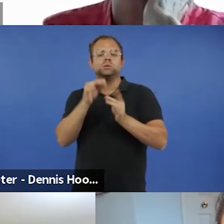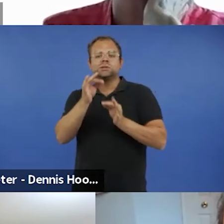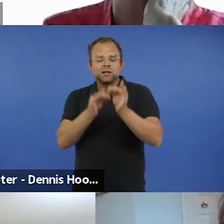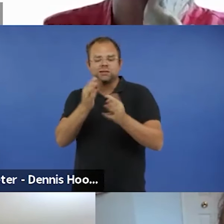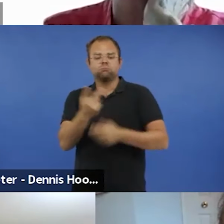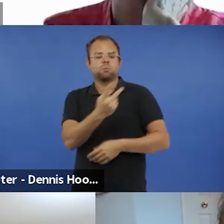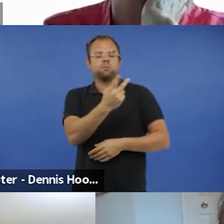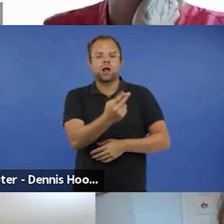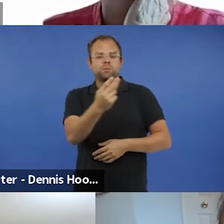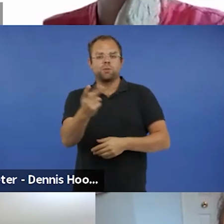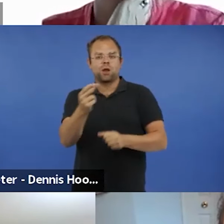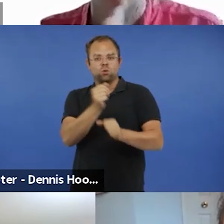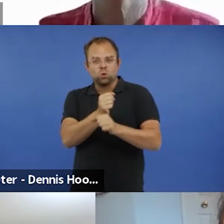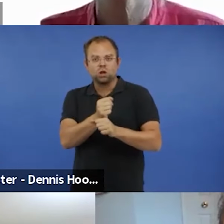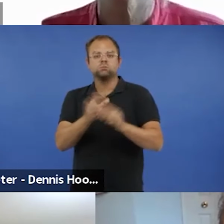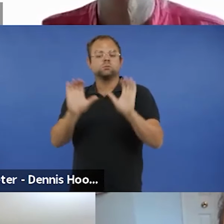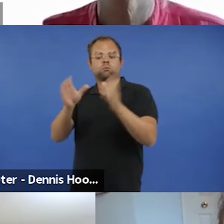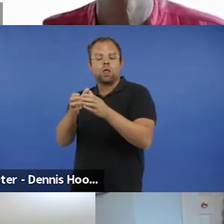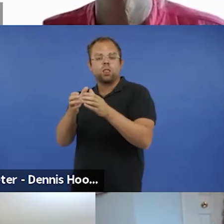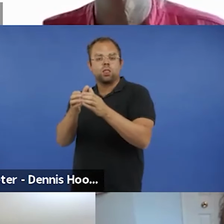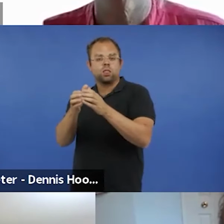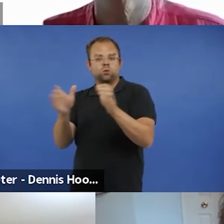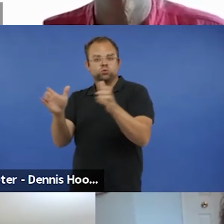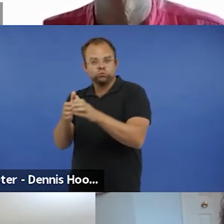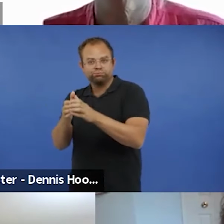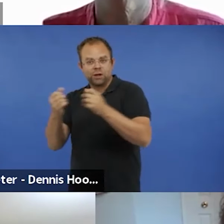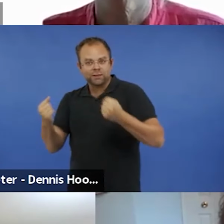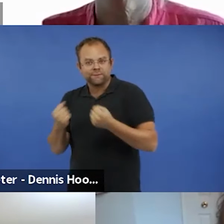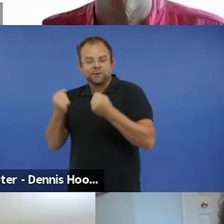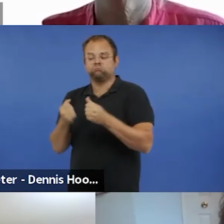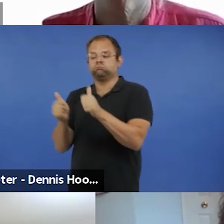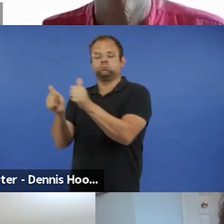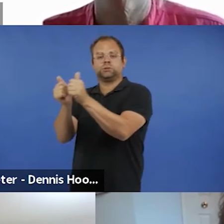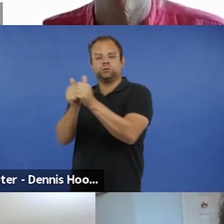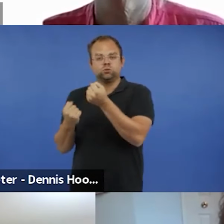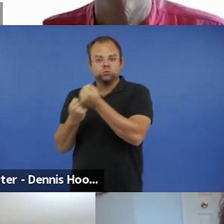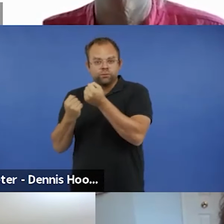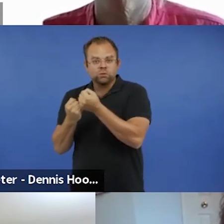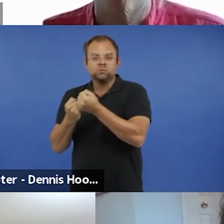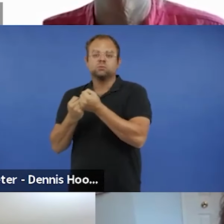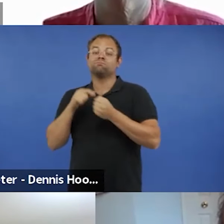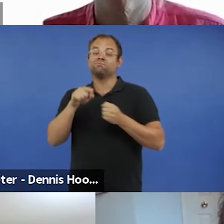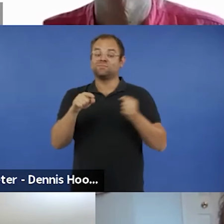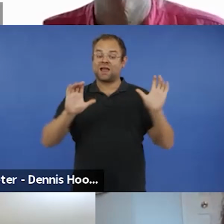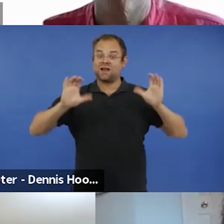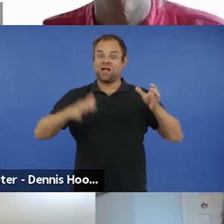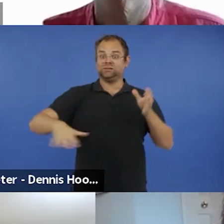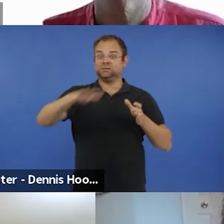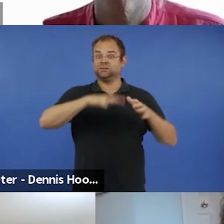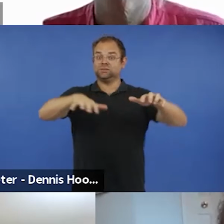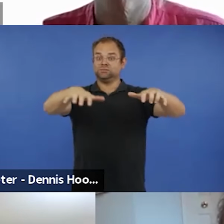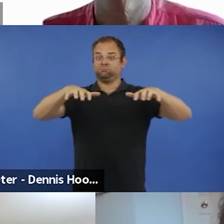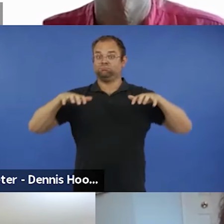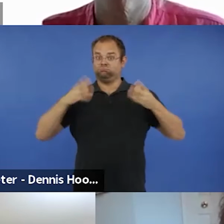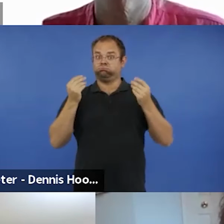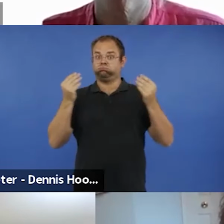large number of students, which we flagged is the case for a lot of participants, that the large classroom sizes, the